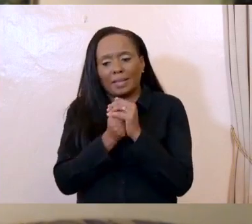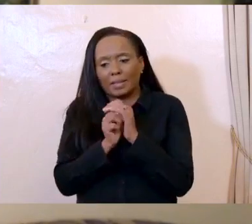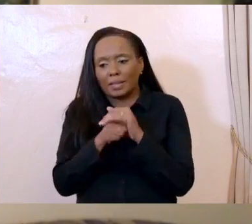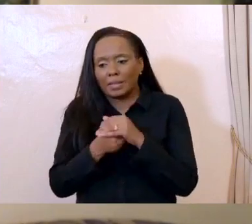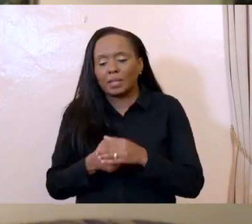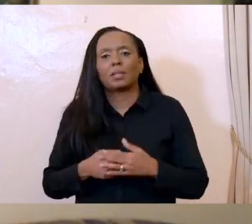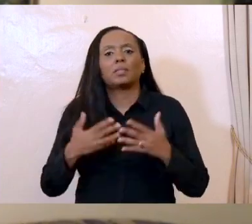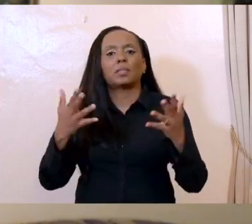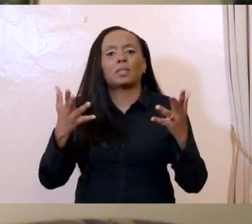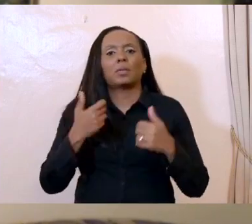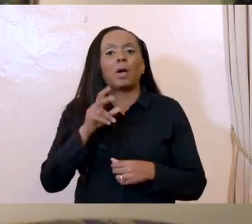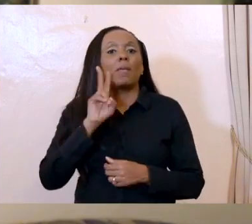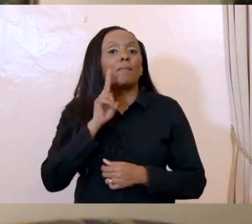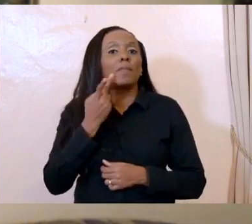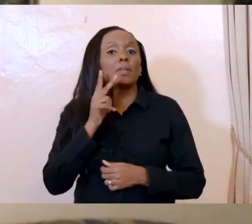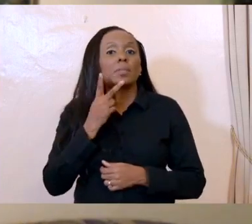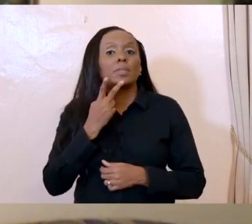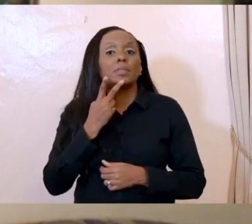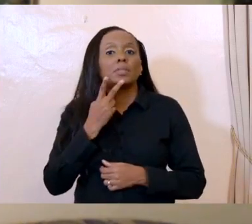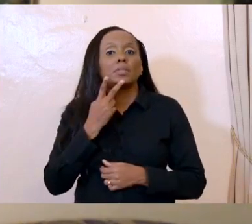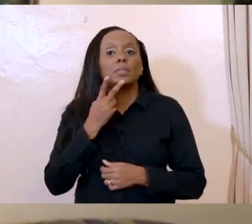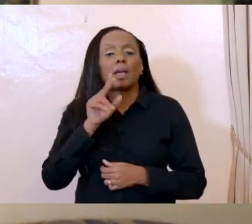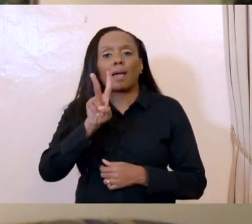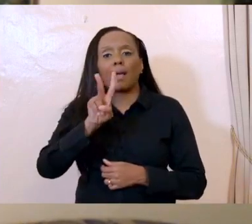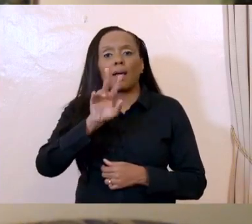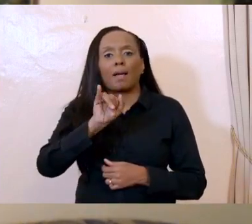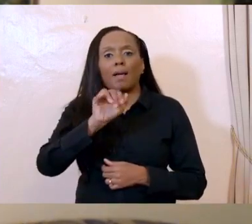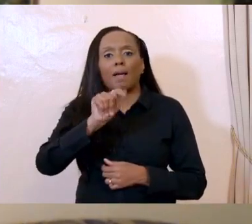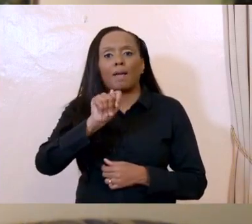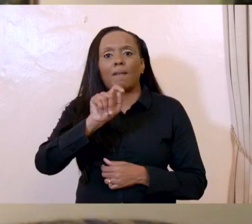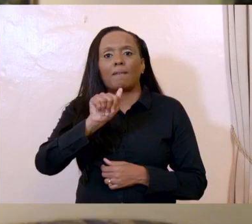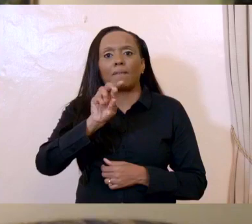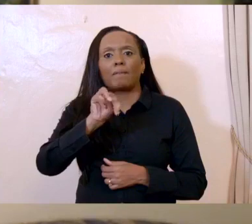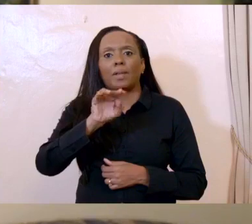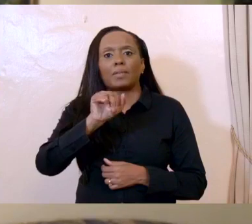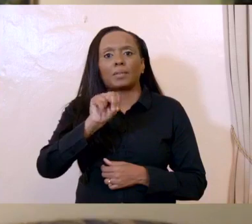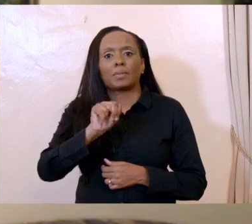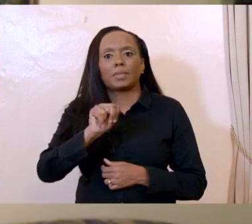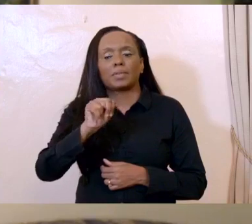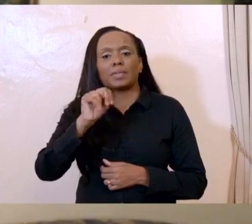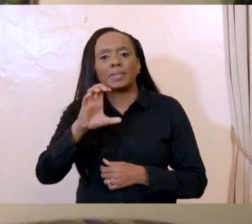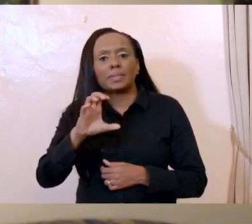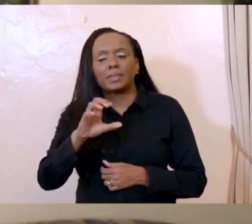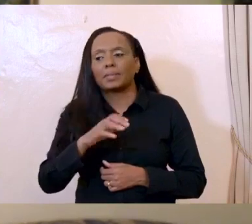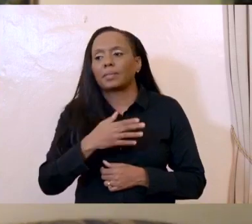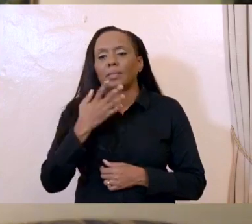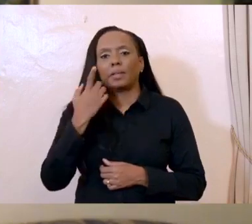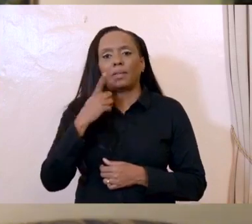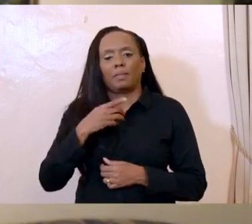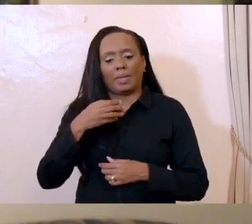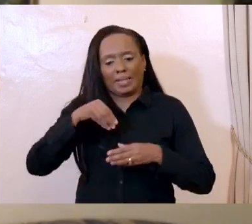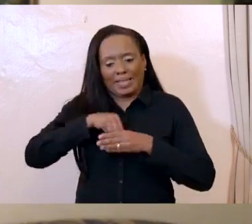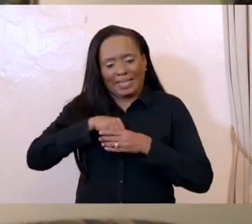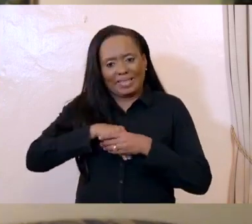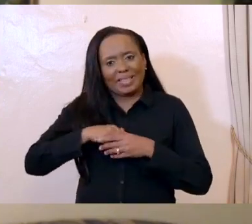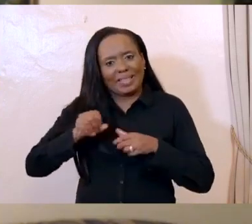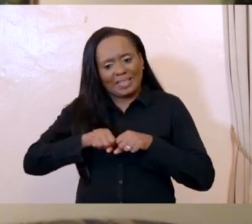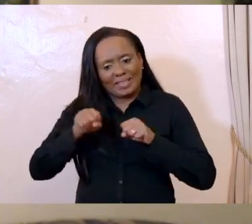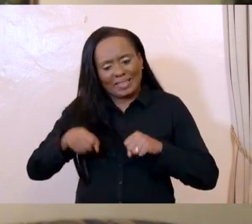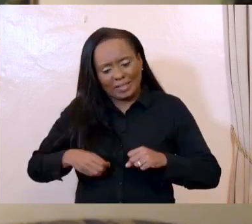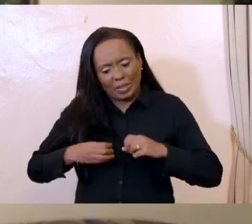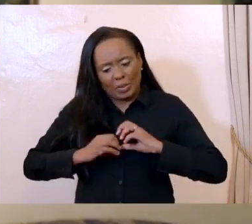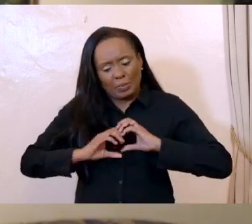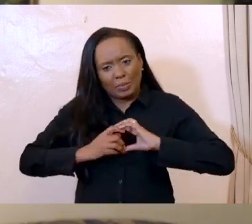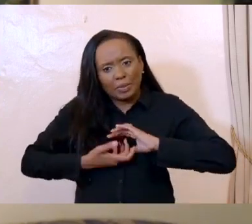vitamin C to boost their immune system. And basically, they are not as satisfied with